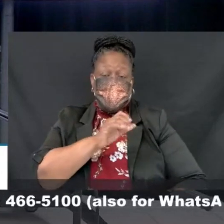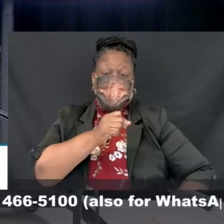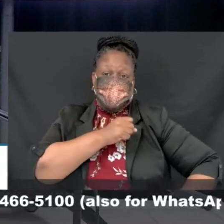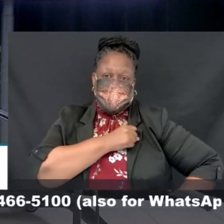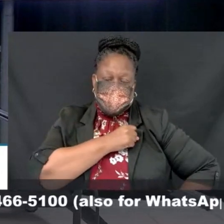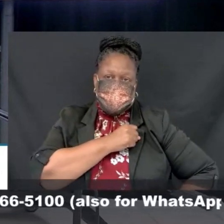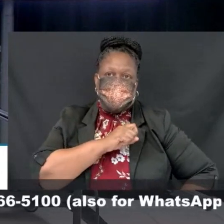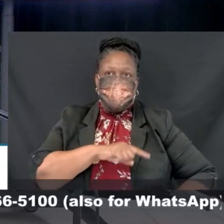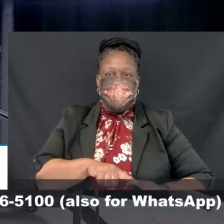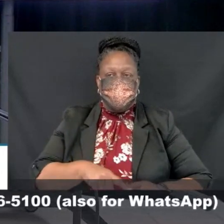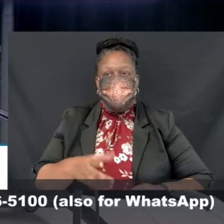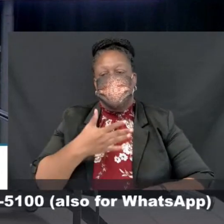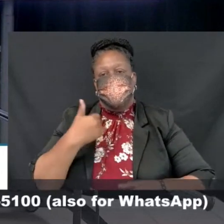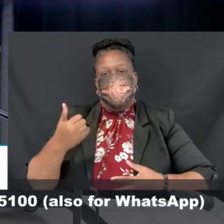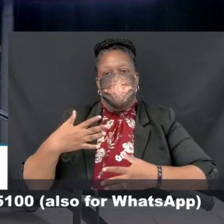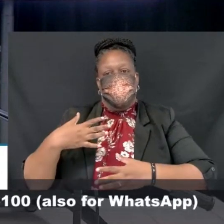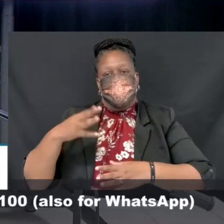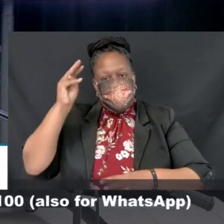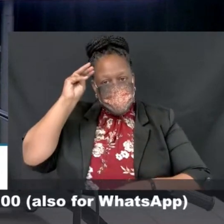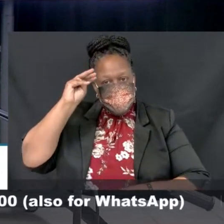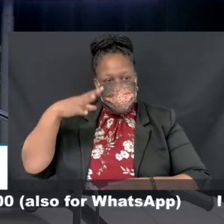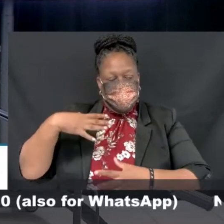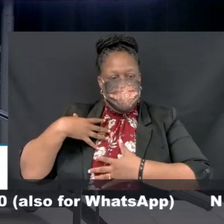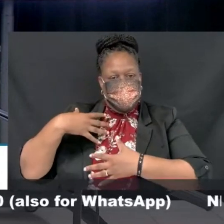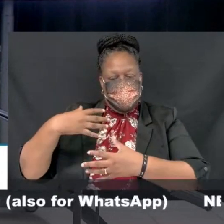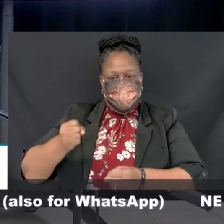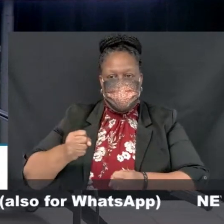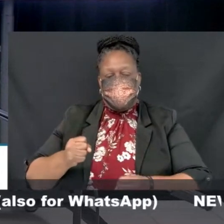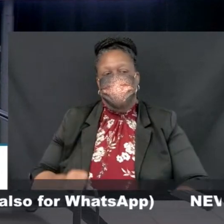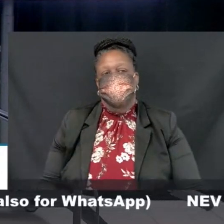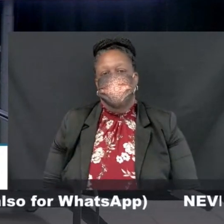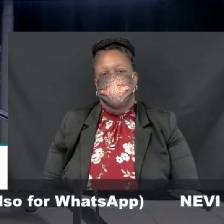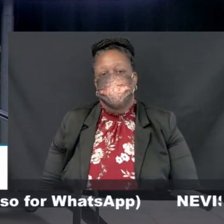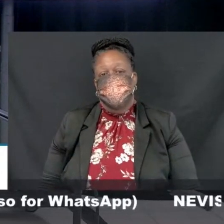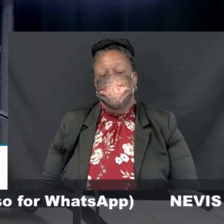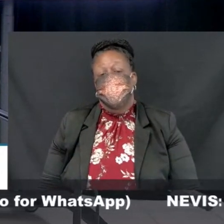Health. We have gone through 4 COVID-19 waves of infection